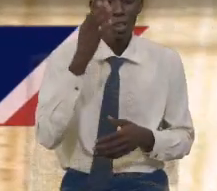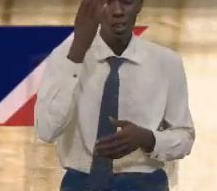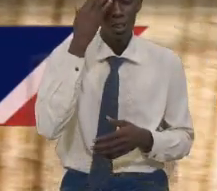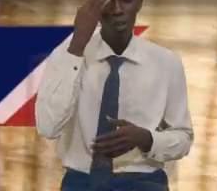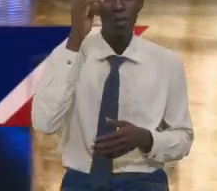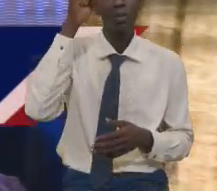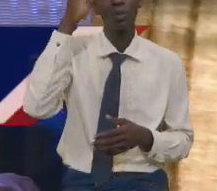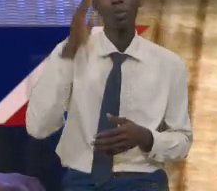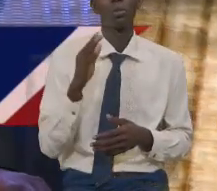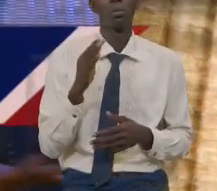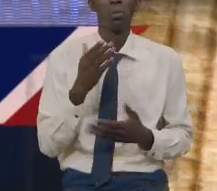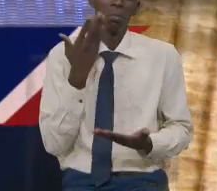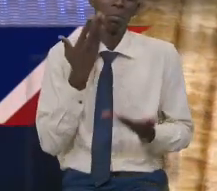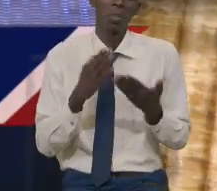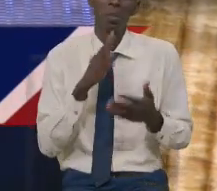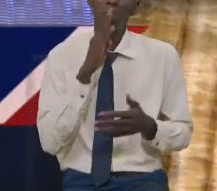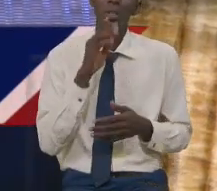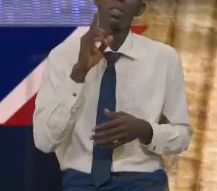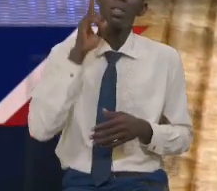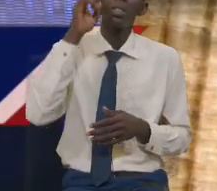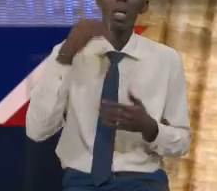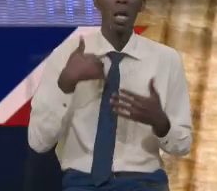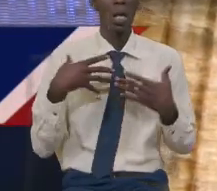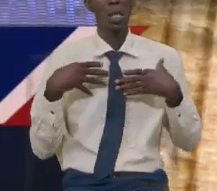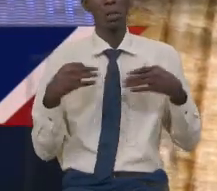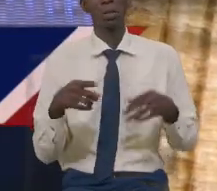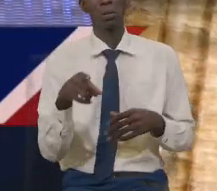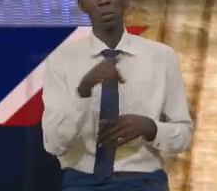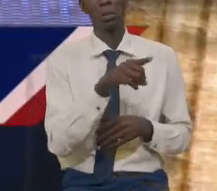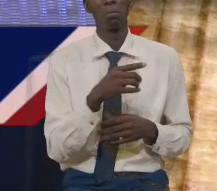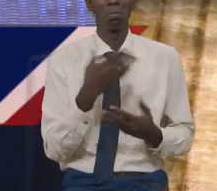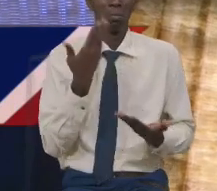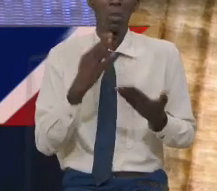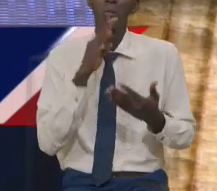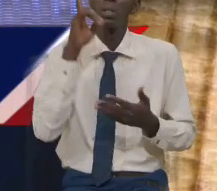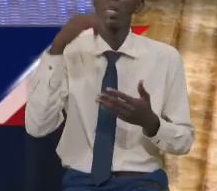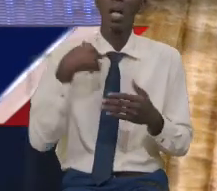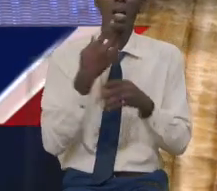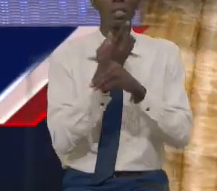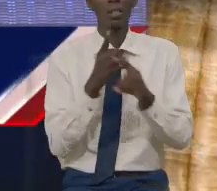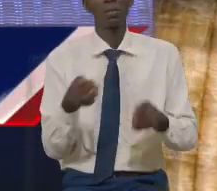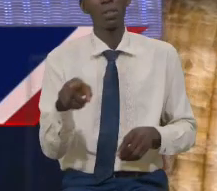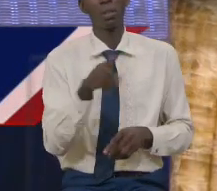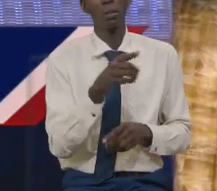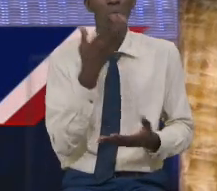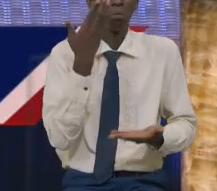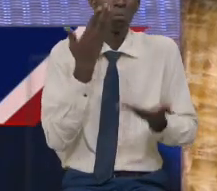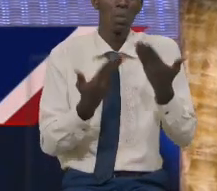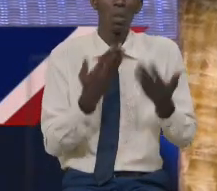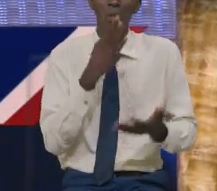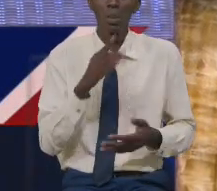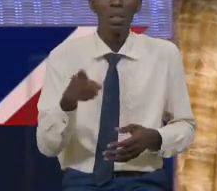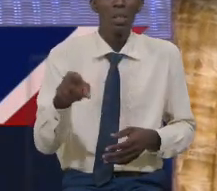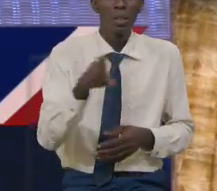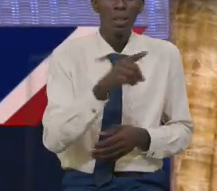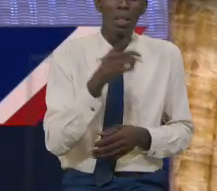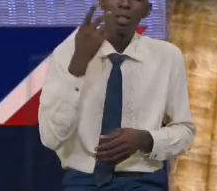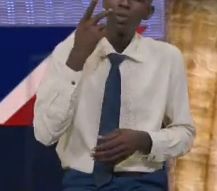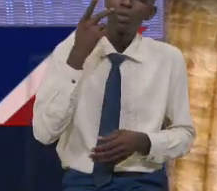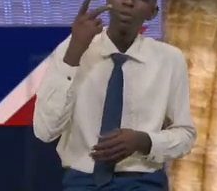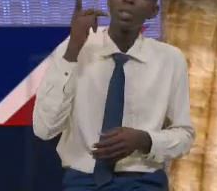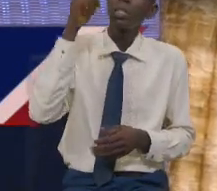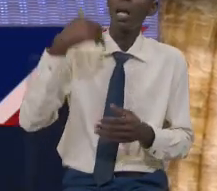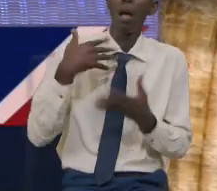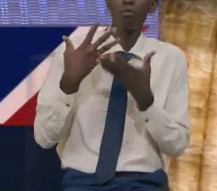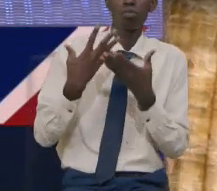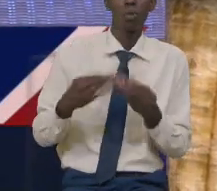maybe he has healed them. The new God, maybe he has delivered them. The new God, maybe he solved an unsolvable problem